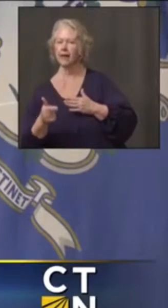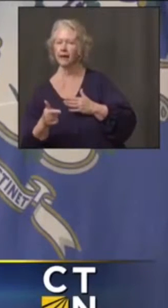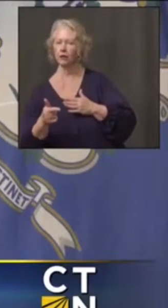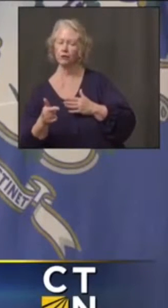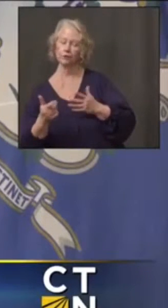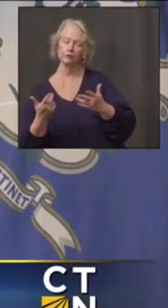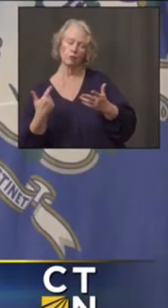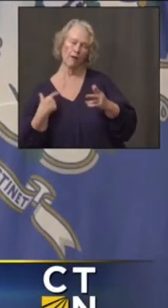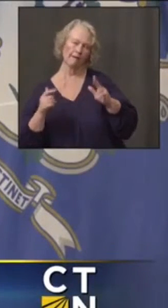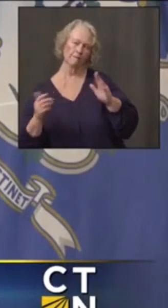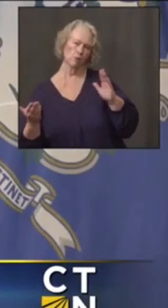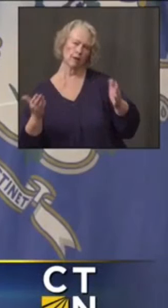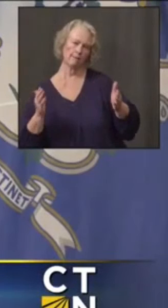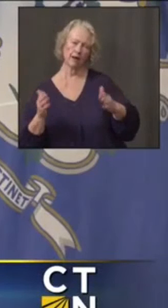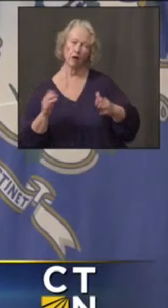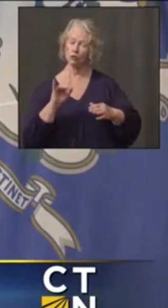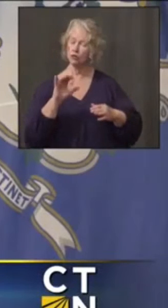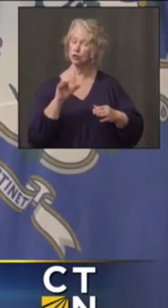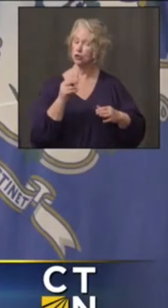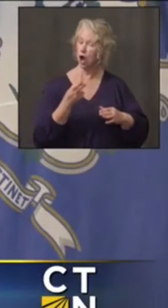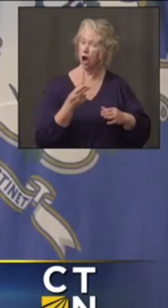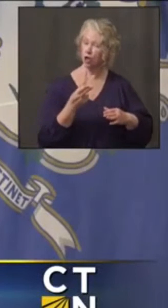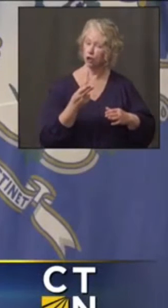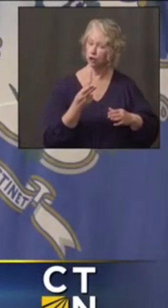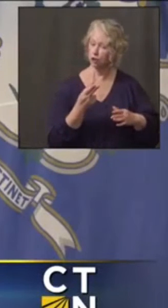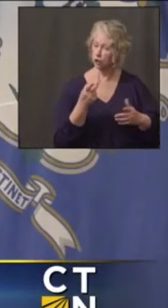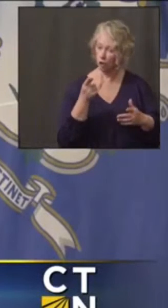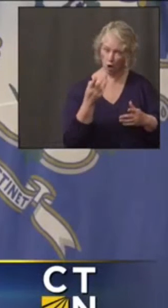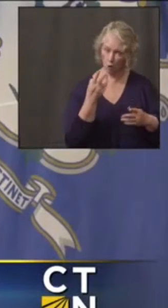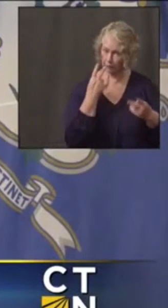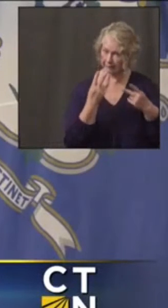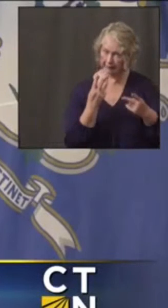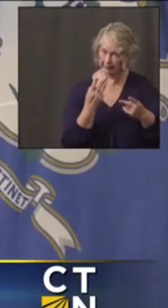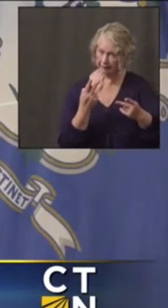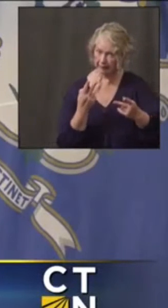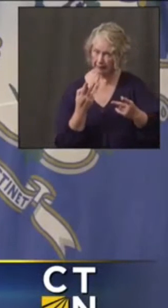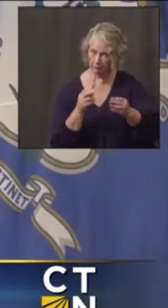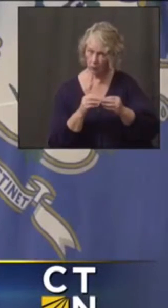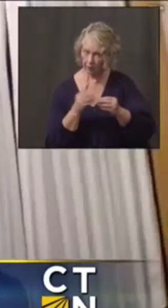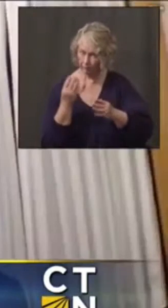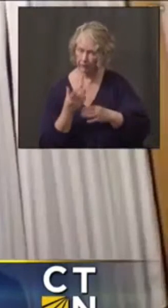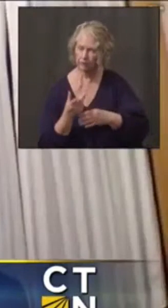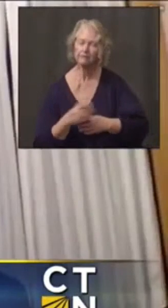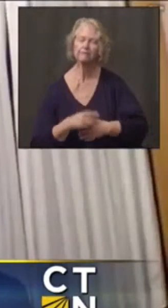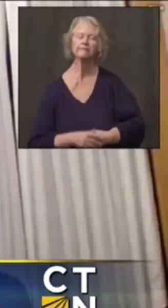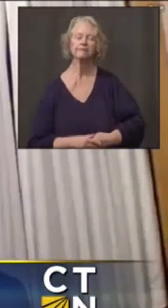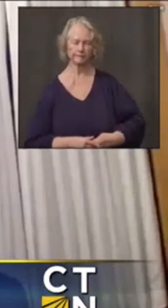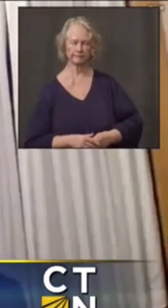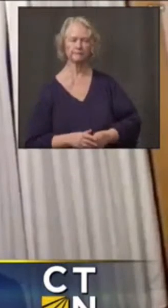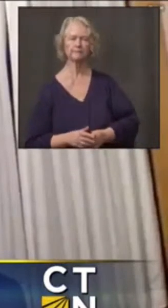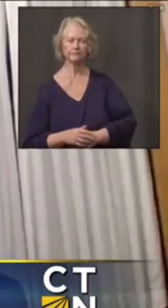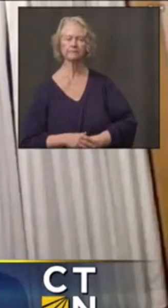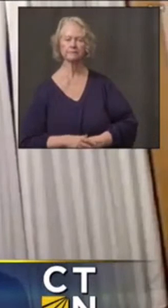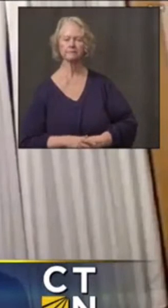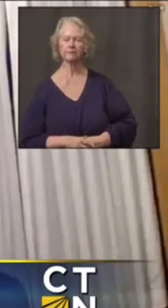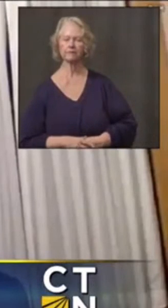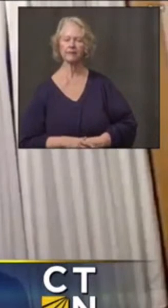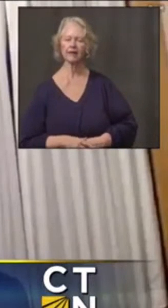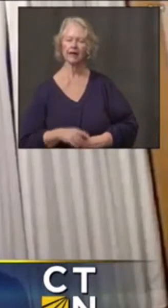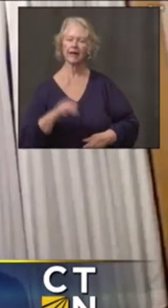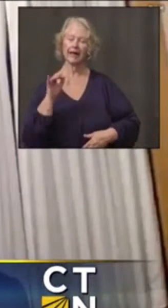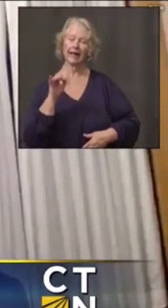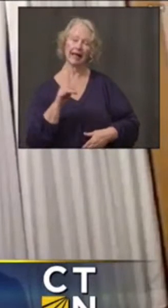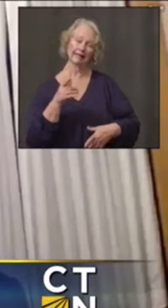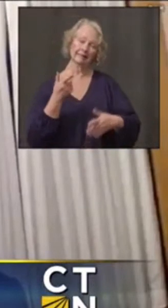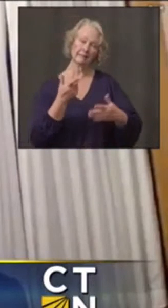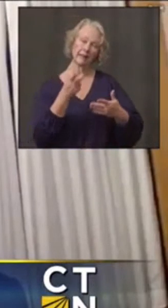out. But Josh, do you have any models on where you see capacity? Yeah, and I'd also, certainly defer to Dr. Eady